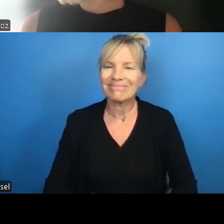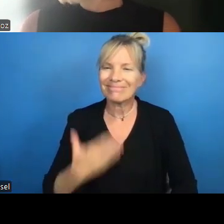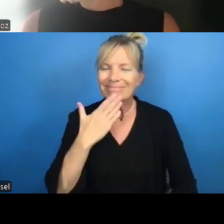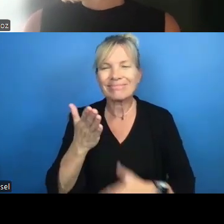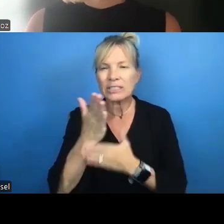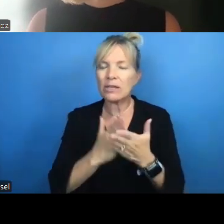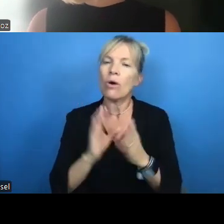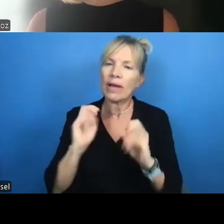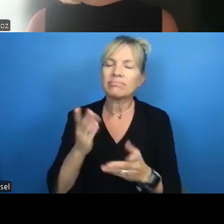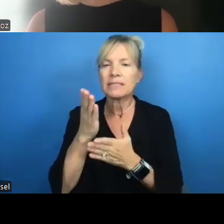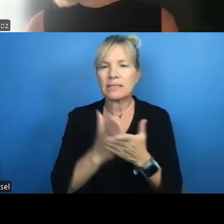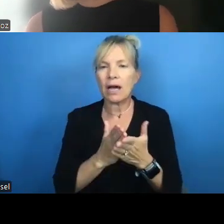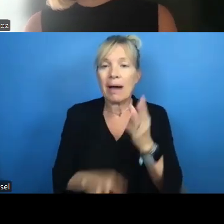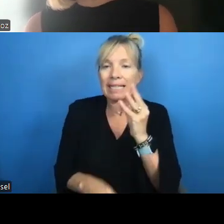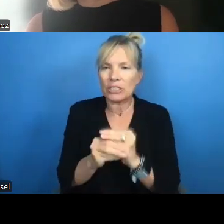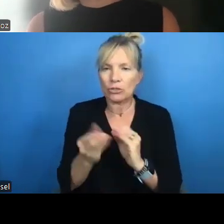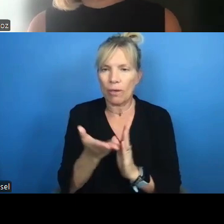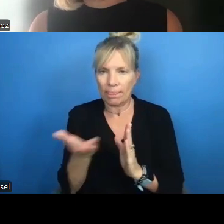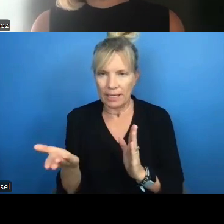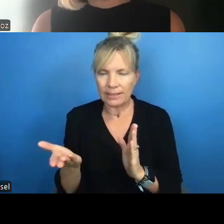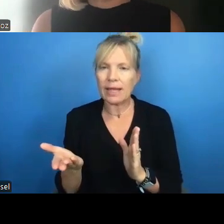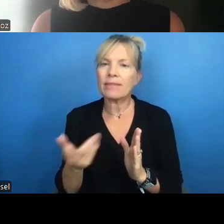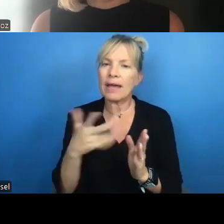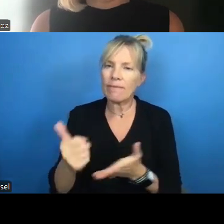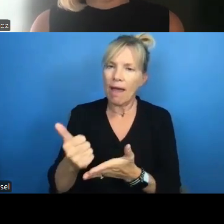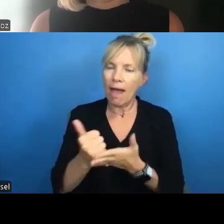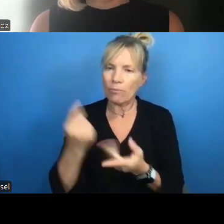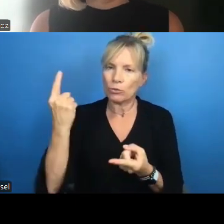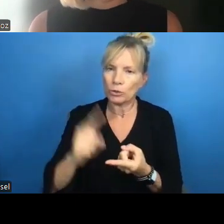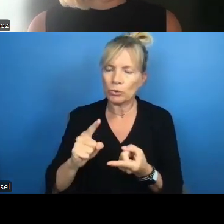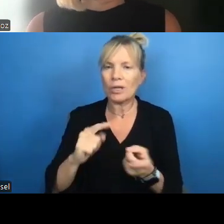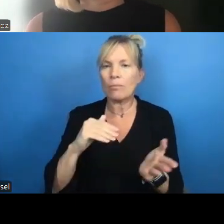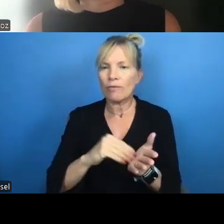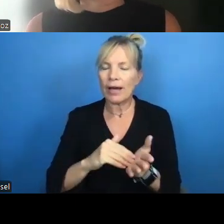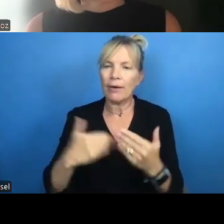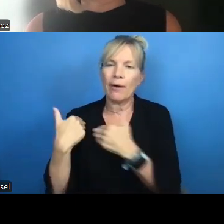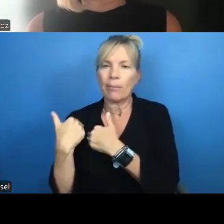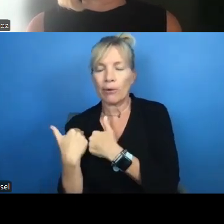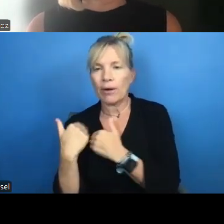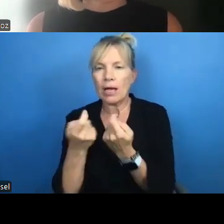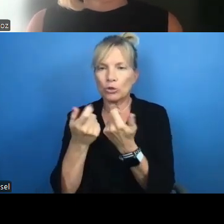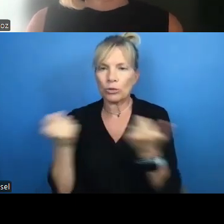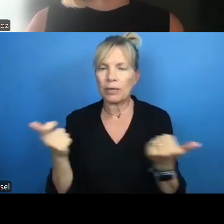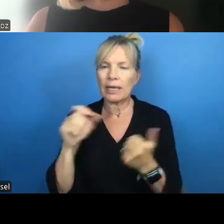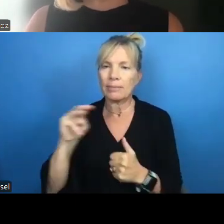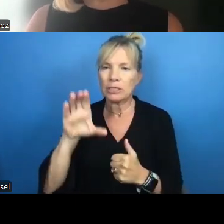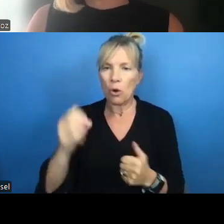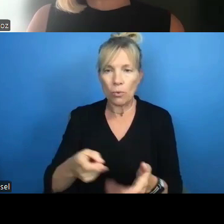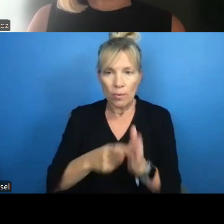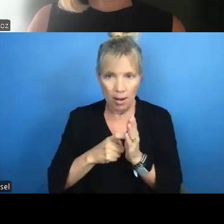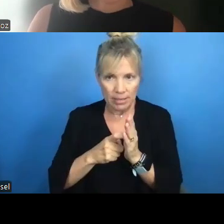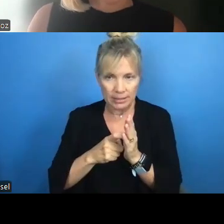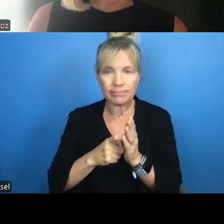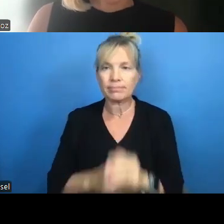Some additional items that have helped to reduce provider burden by streamlining MCO requirements